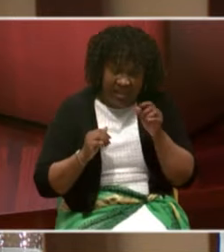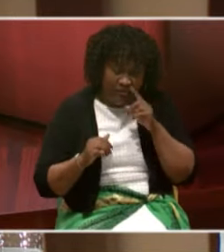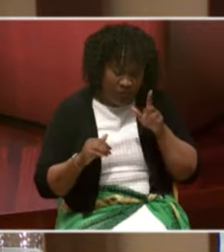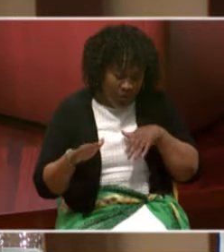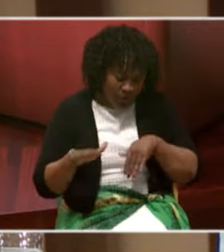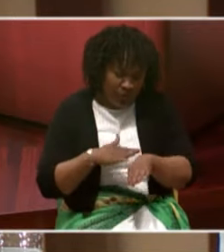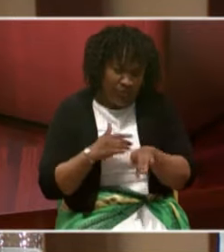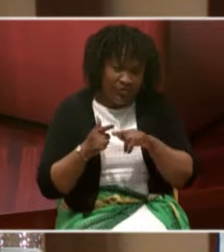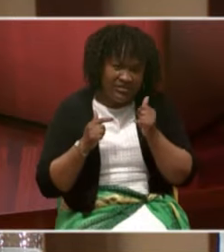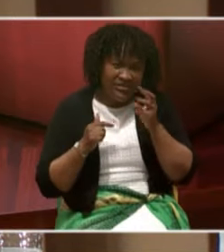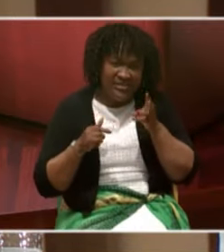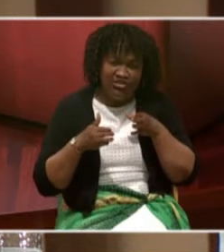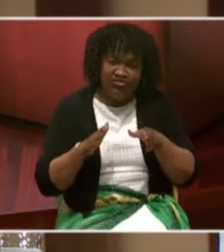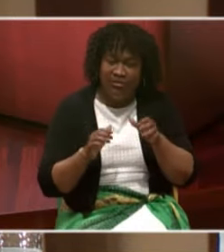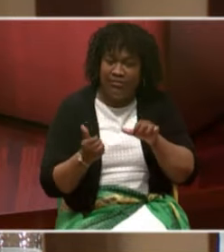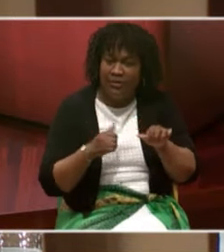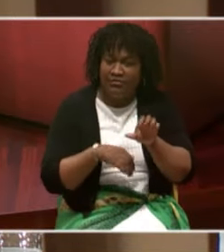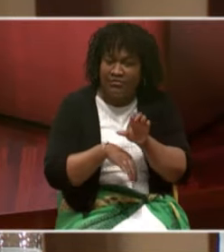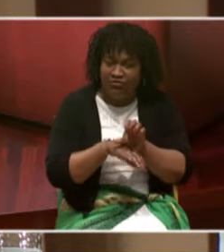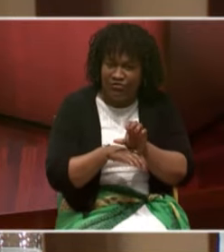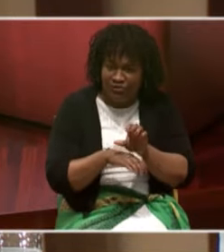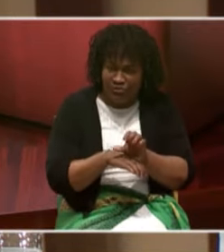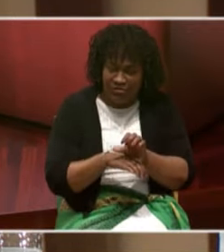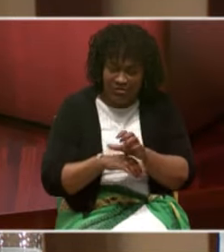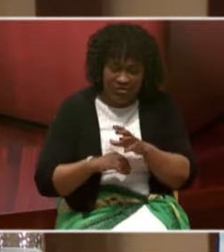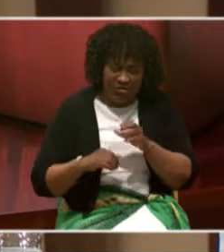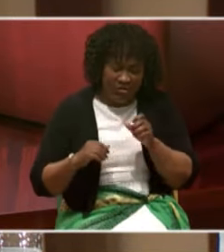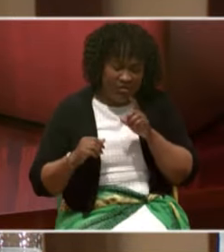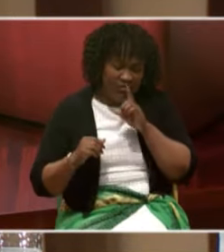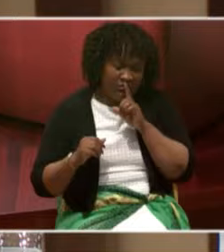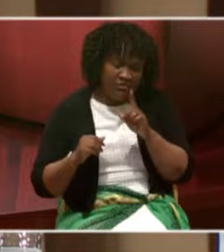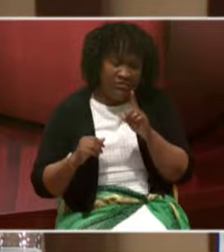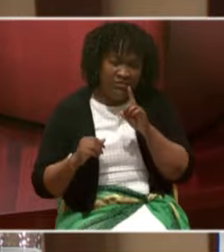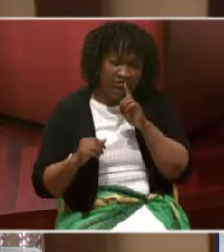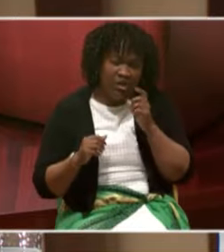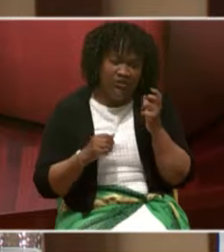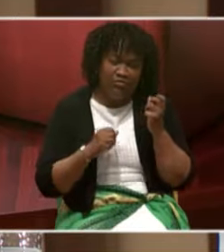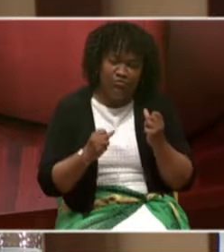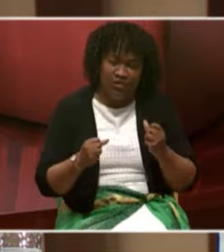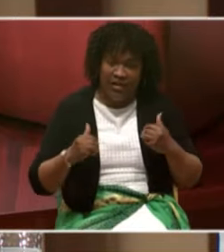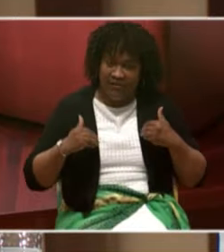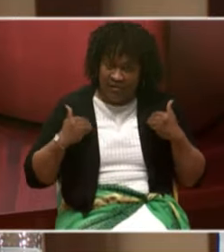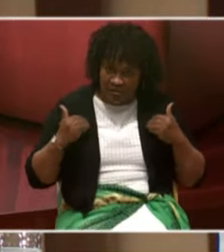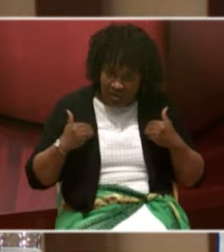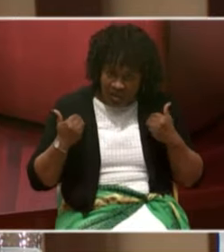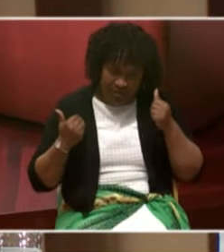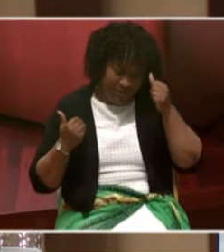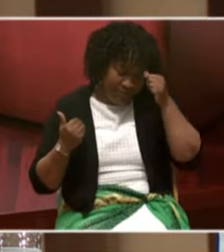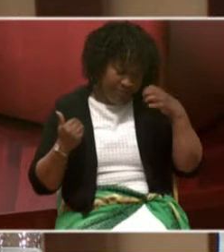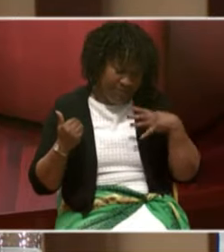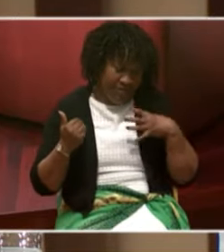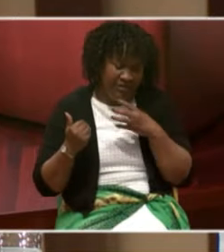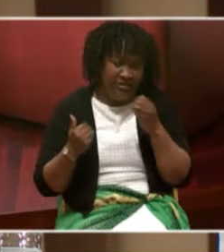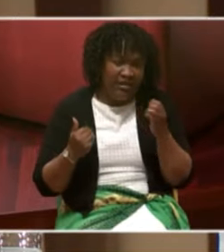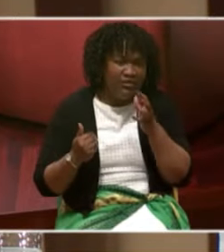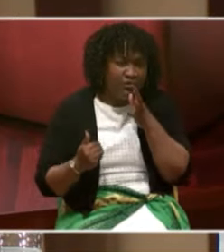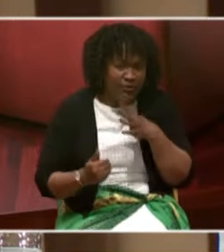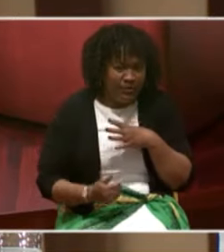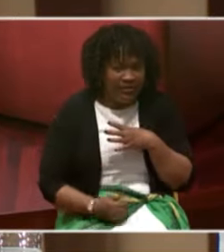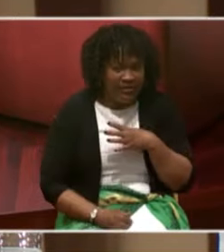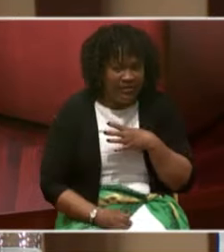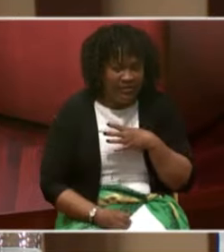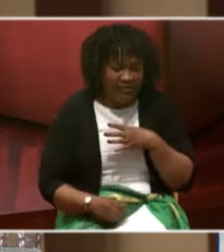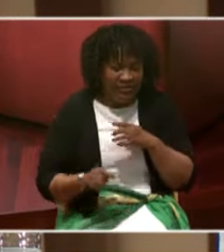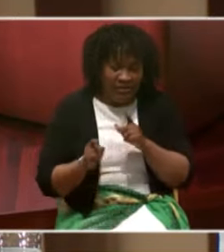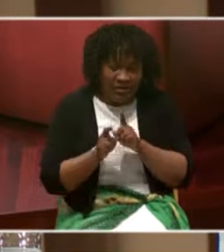scaring them, without introducing them to ideas that are well to be antiqued and banished from our